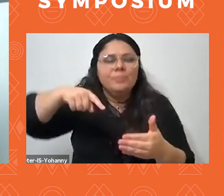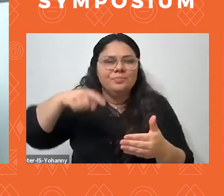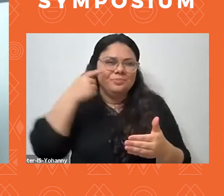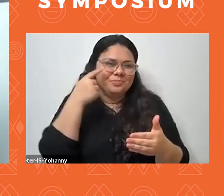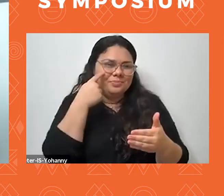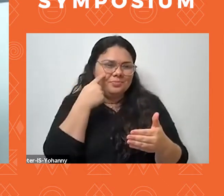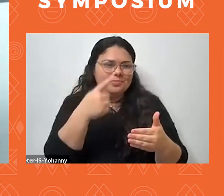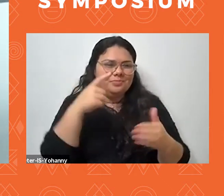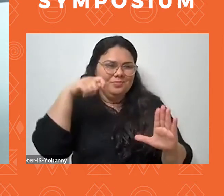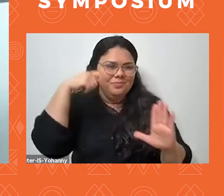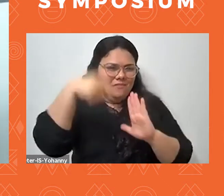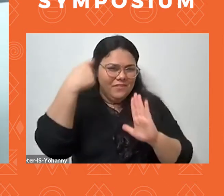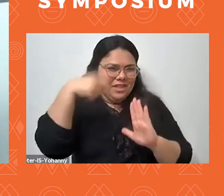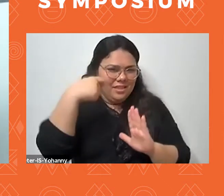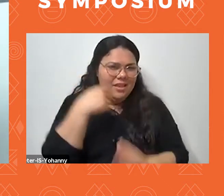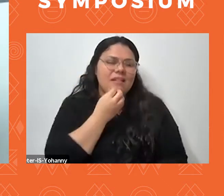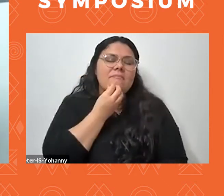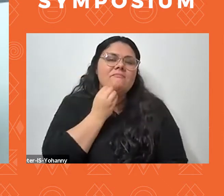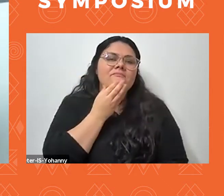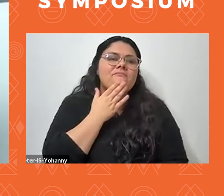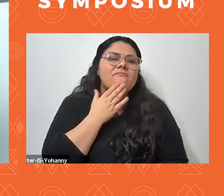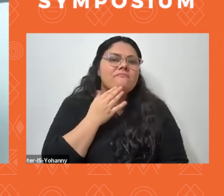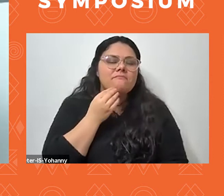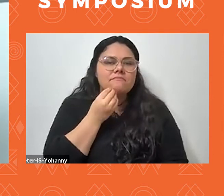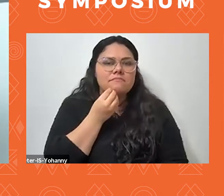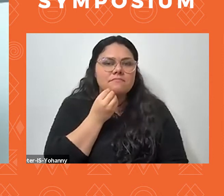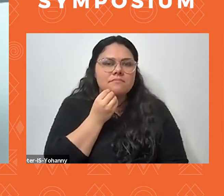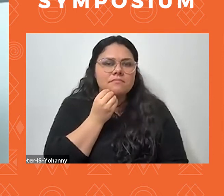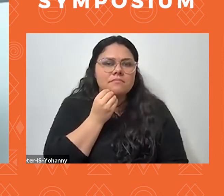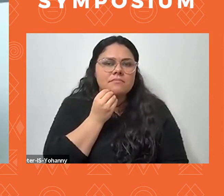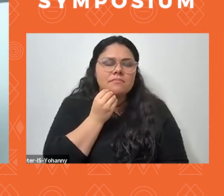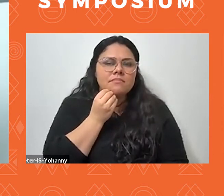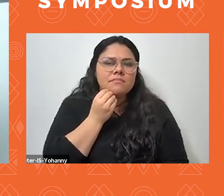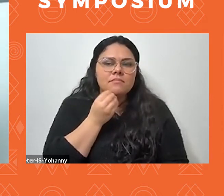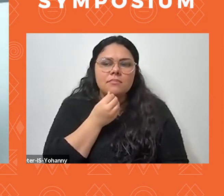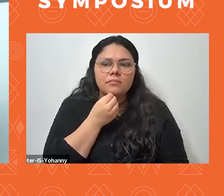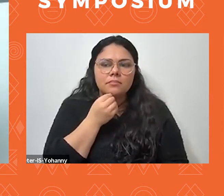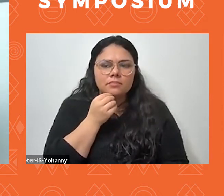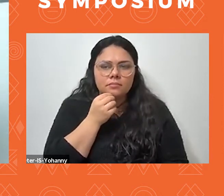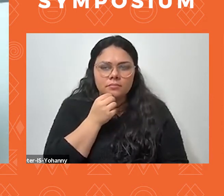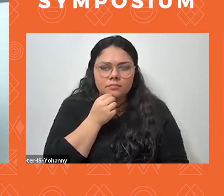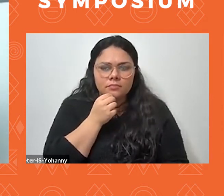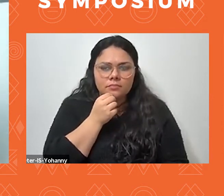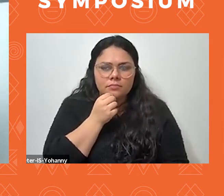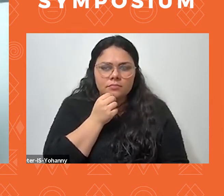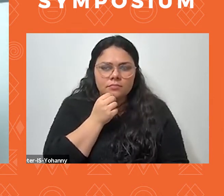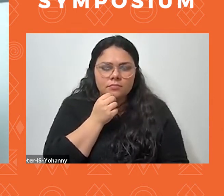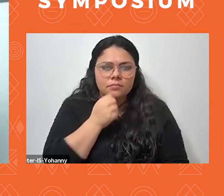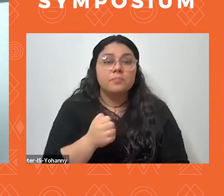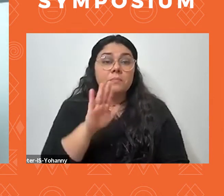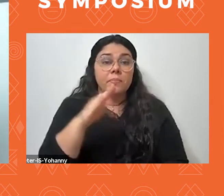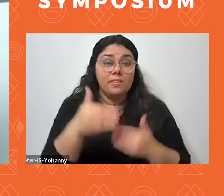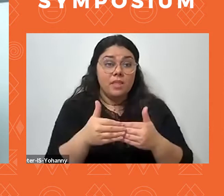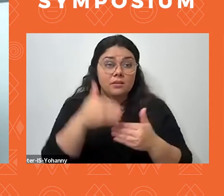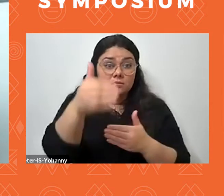about the making of the Ubuntu declaration, because it's so easy